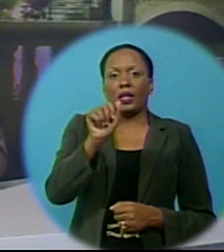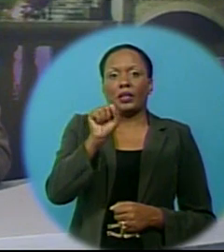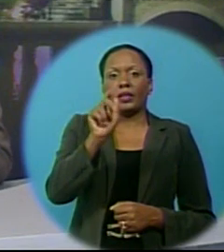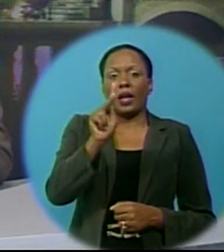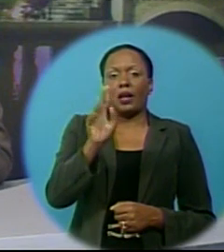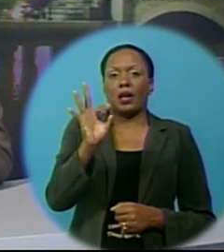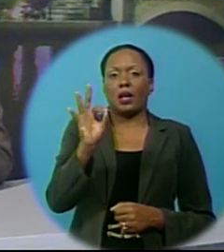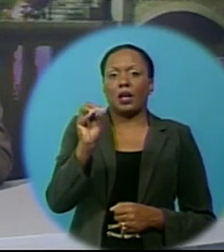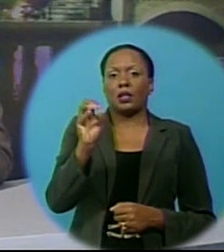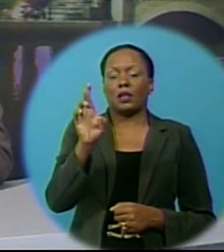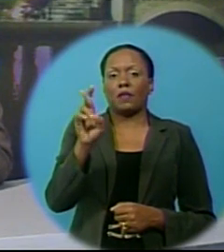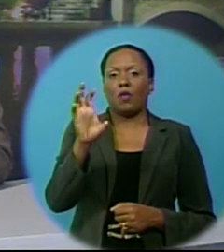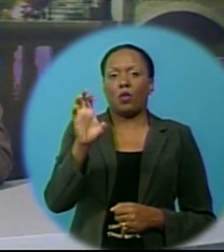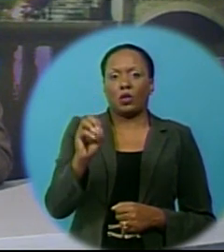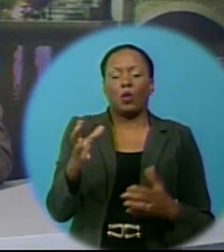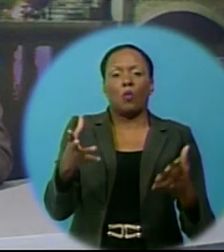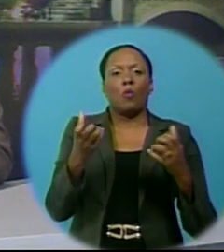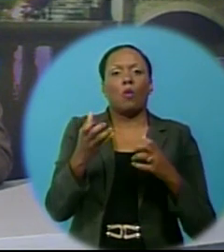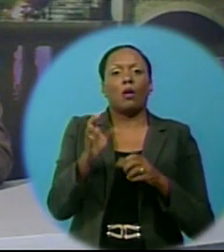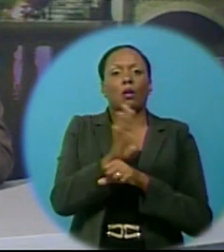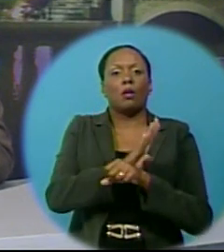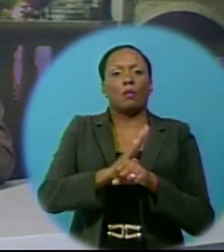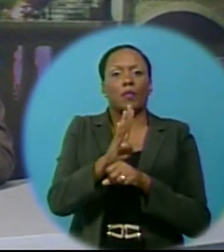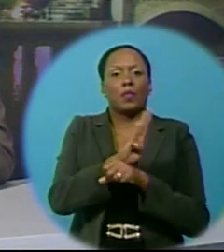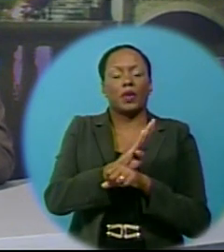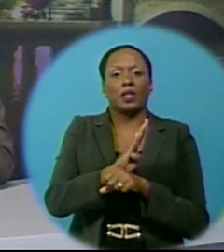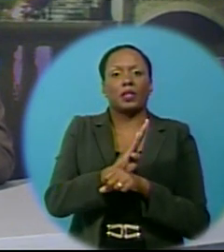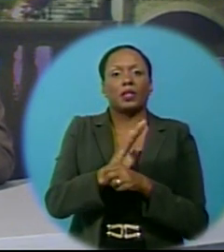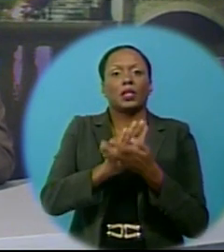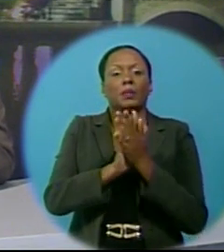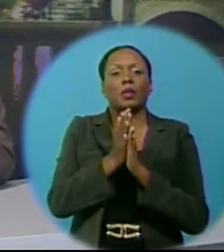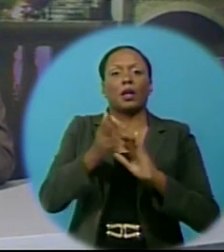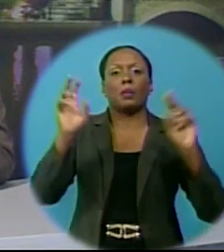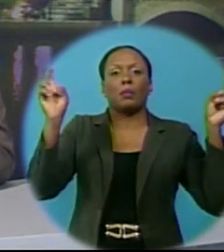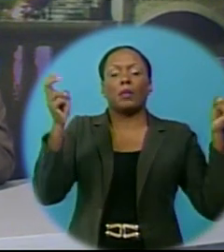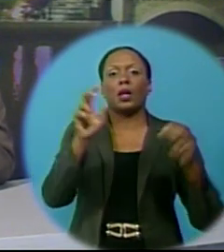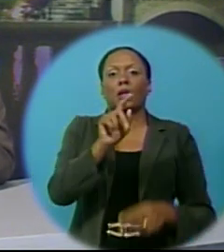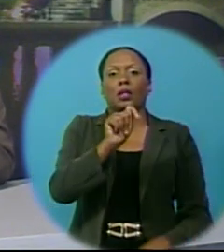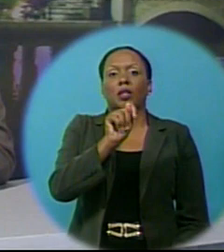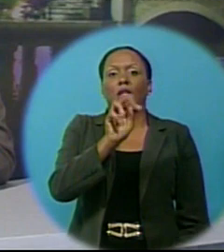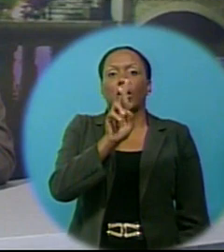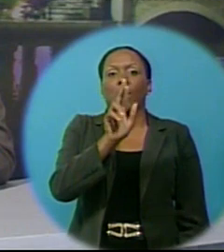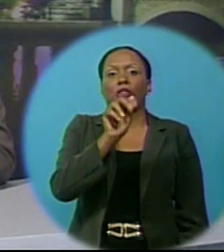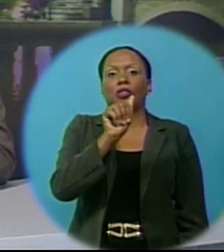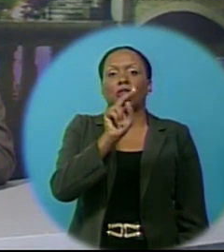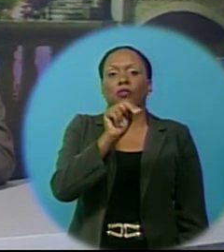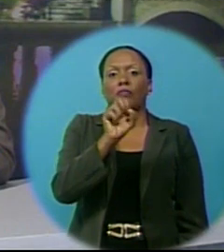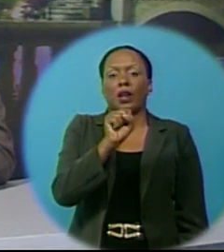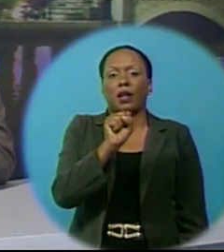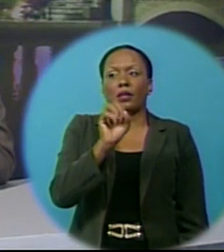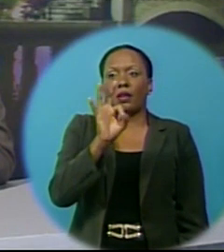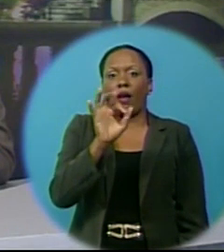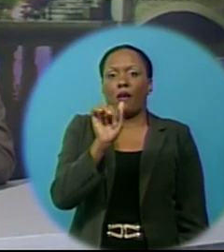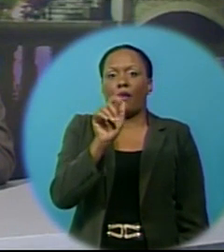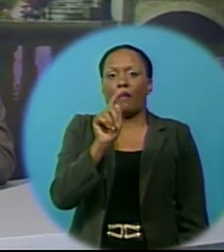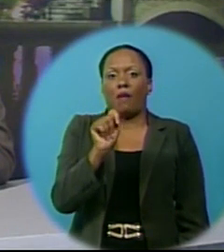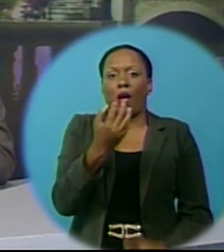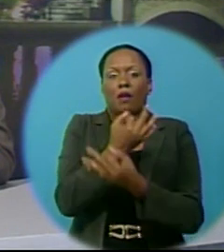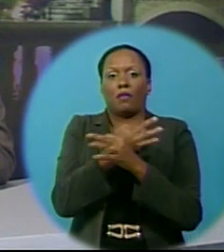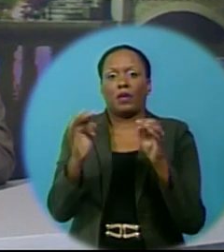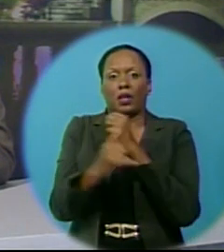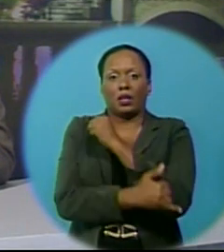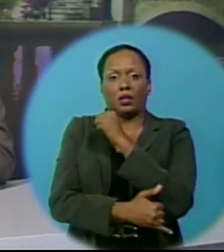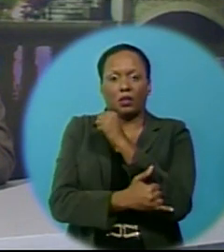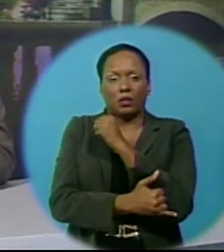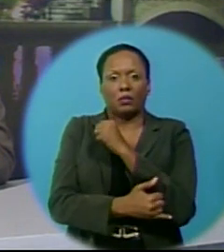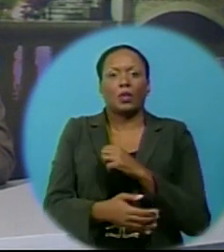making Barbados a trans-fat-free country in the coming years. This from Pan American Health Organization representative